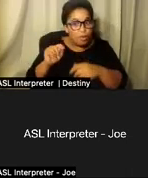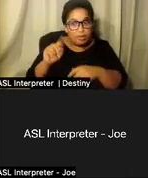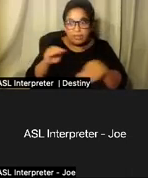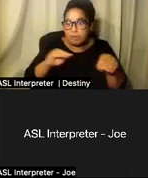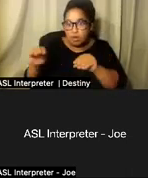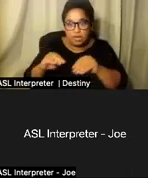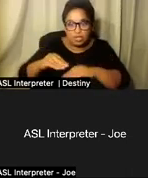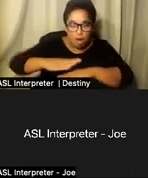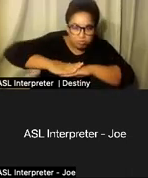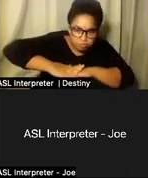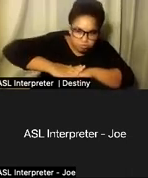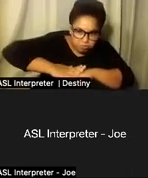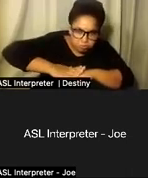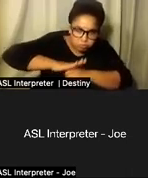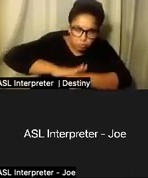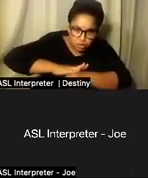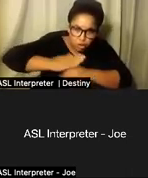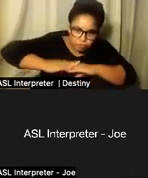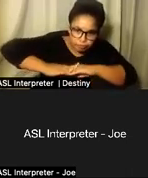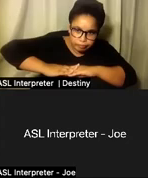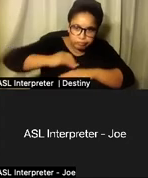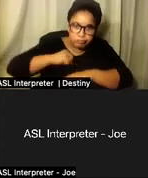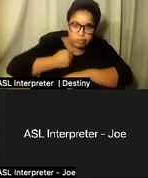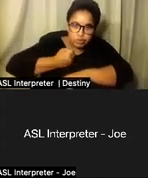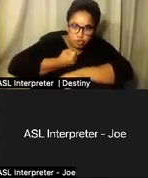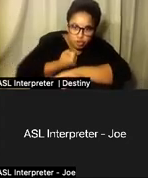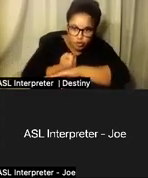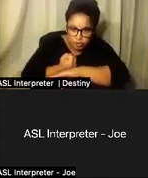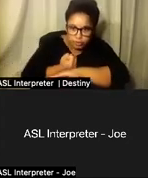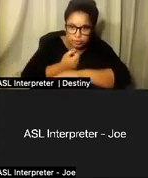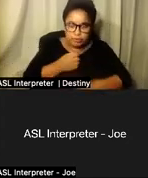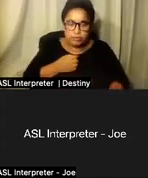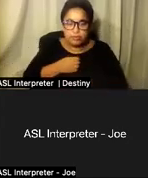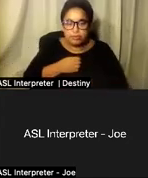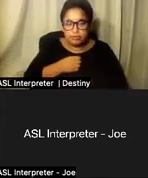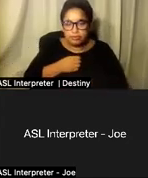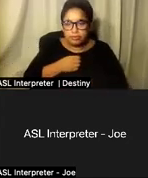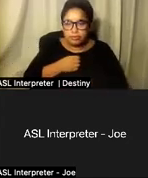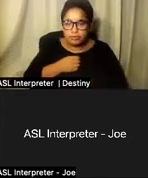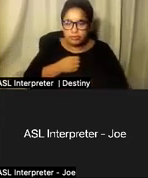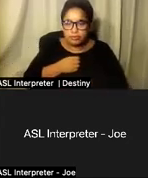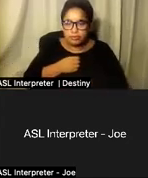we want to make sure this thing is secured as possible. Let's make sure that we are even though.